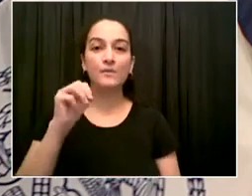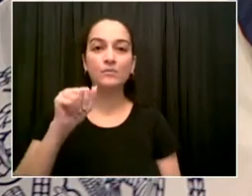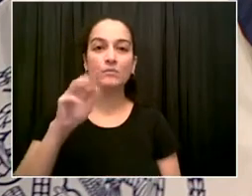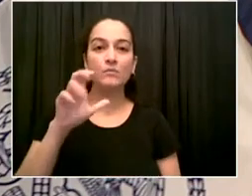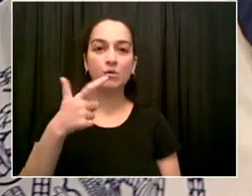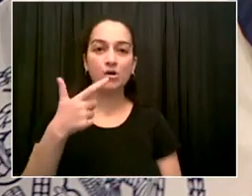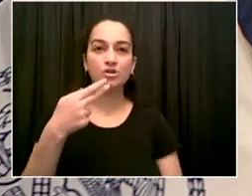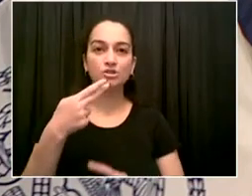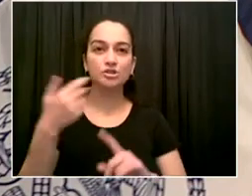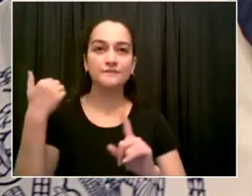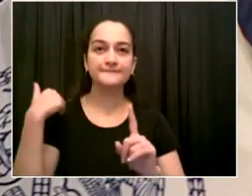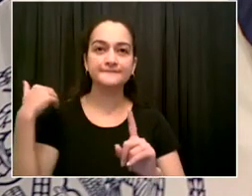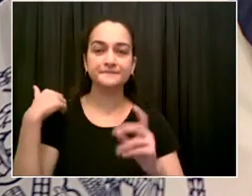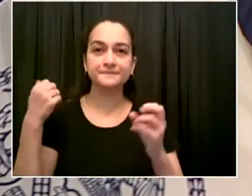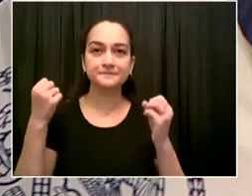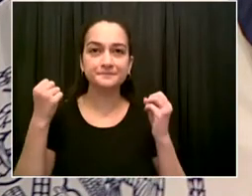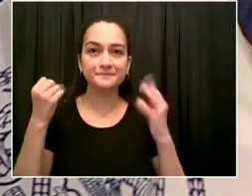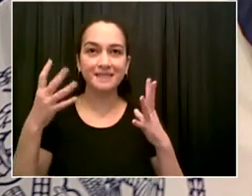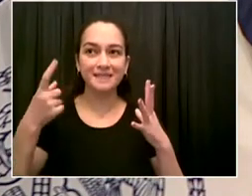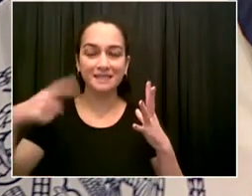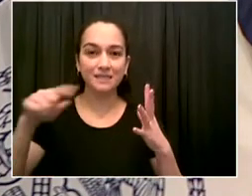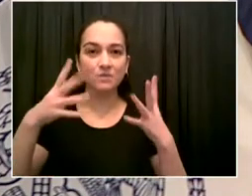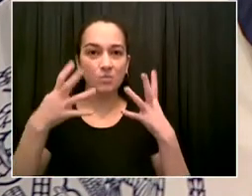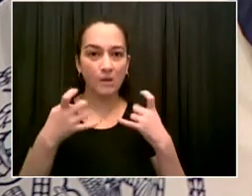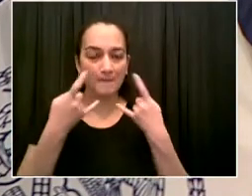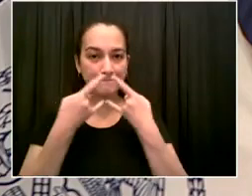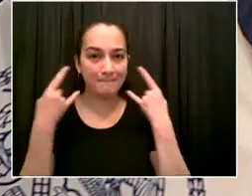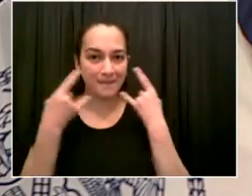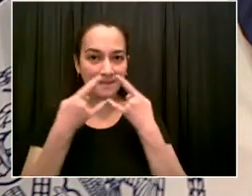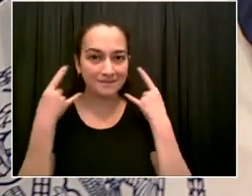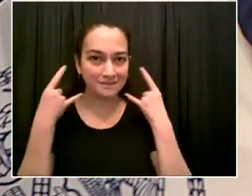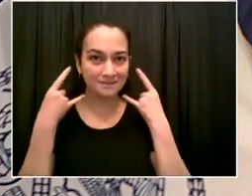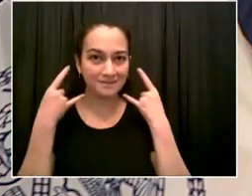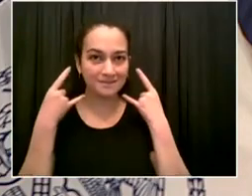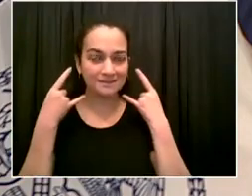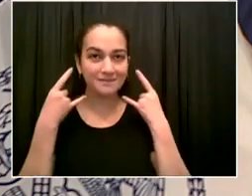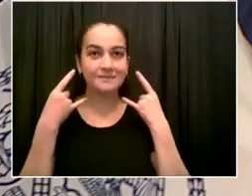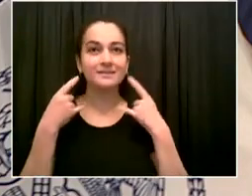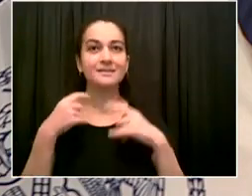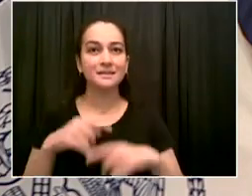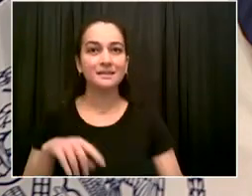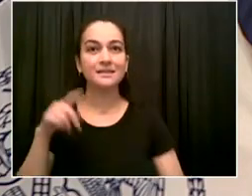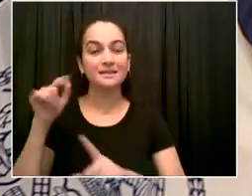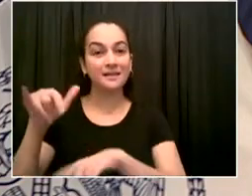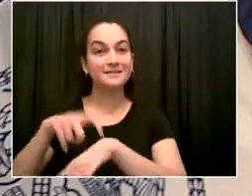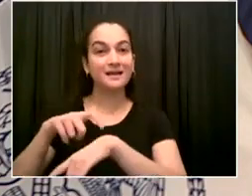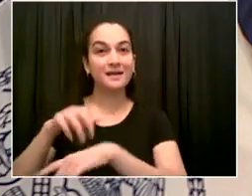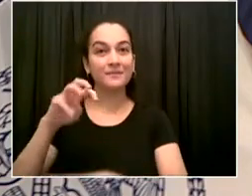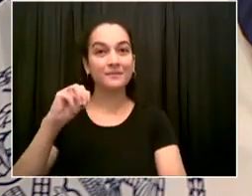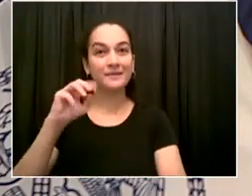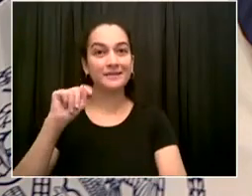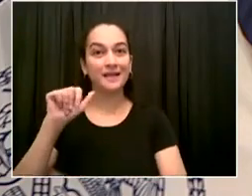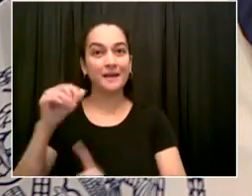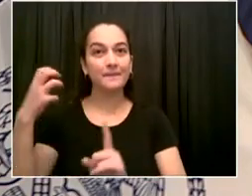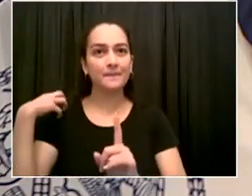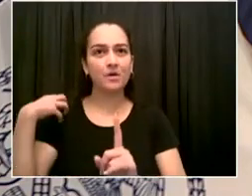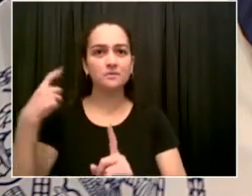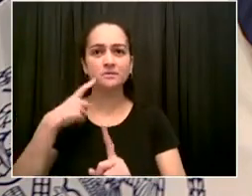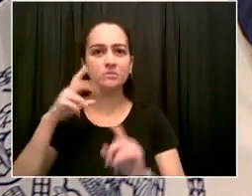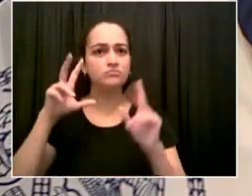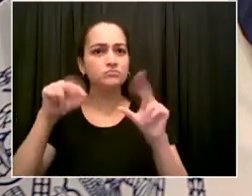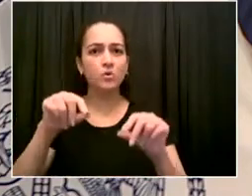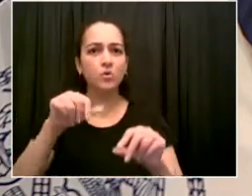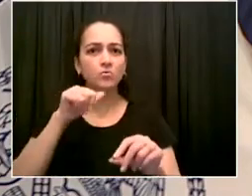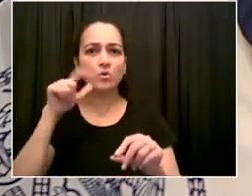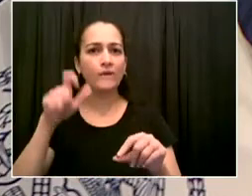the blue room and you aligned yourself with the CDC guidance at the time, which is that masks should be rationed for those who were sick and